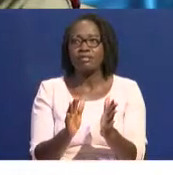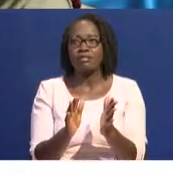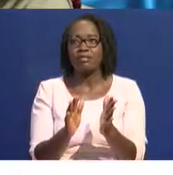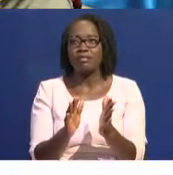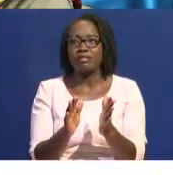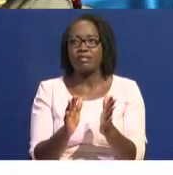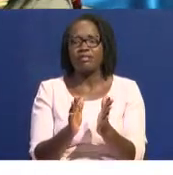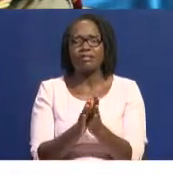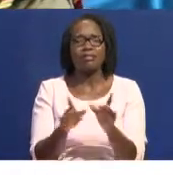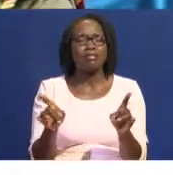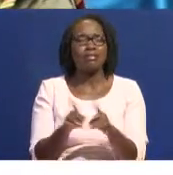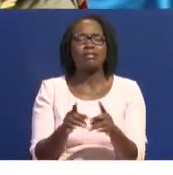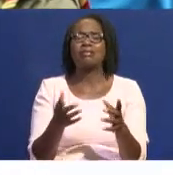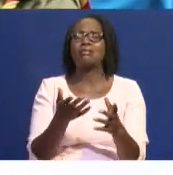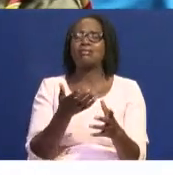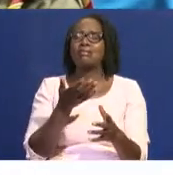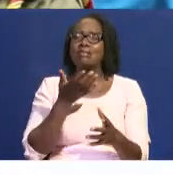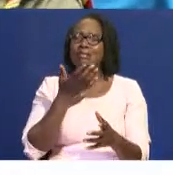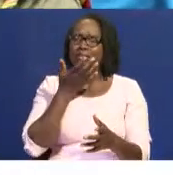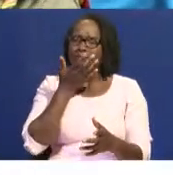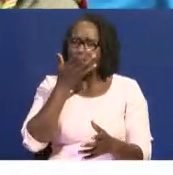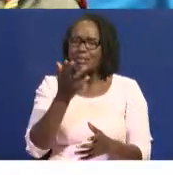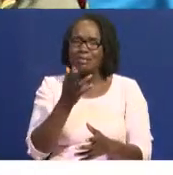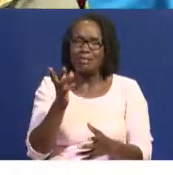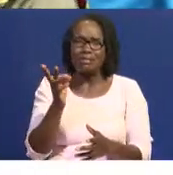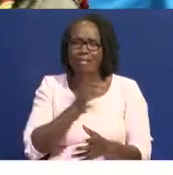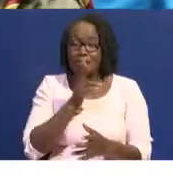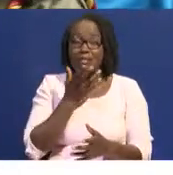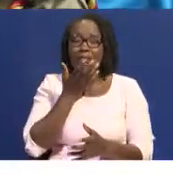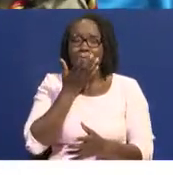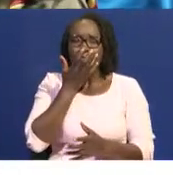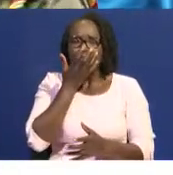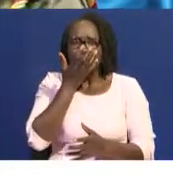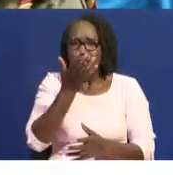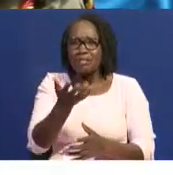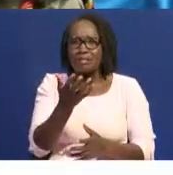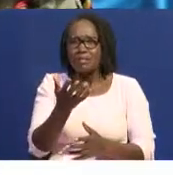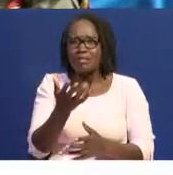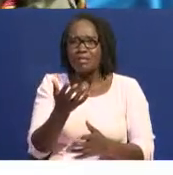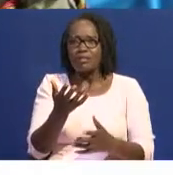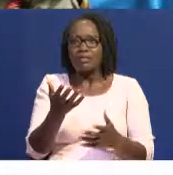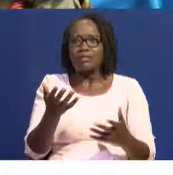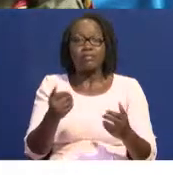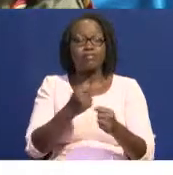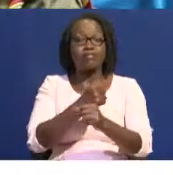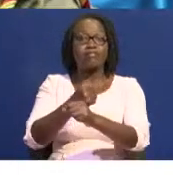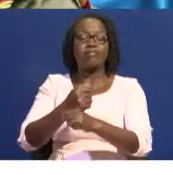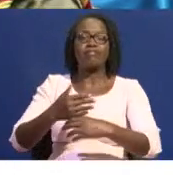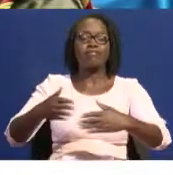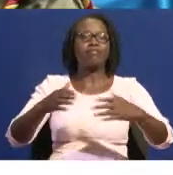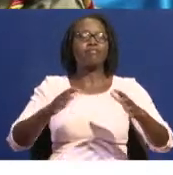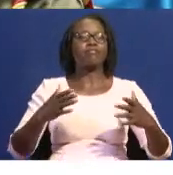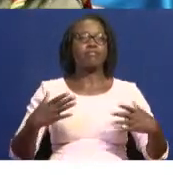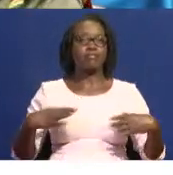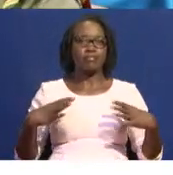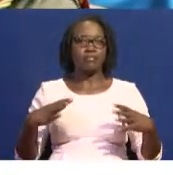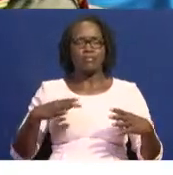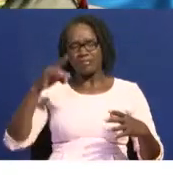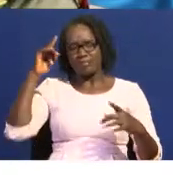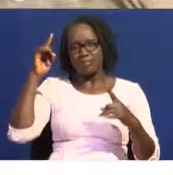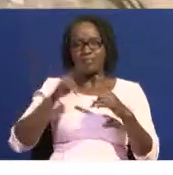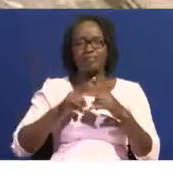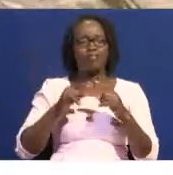object was still hot, it was red hot, and so we had to cordon off the residence until the object